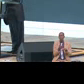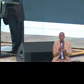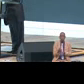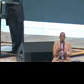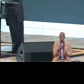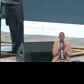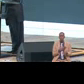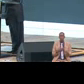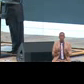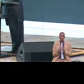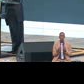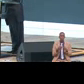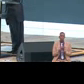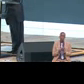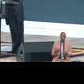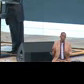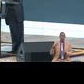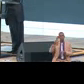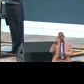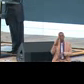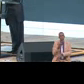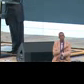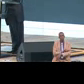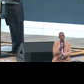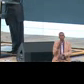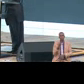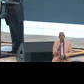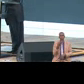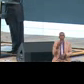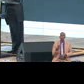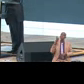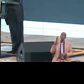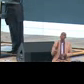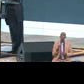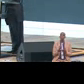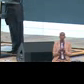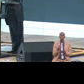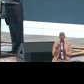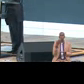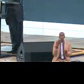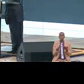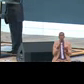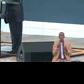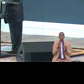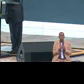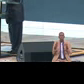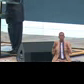and harmless sons of God. That ye may be blameless and harmless sons of